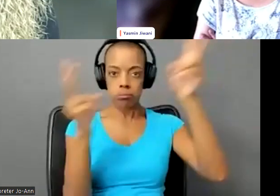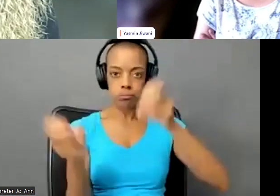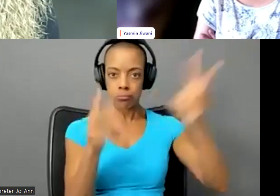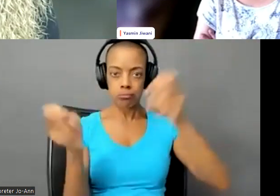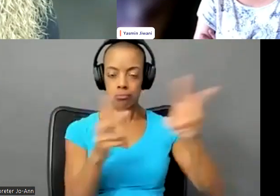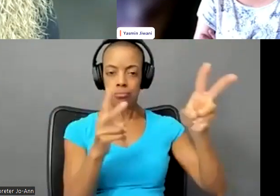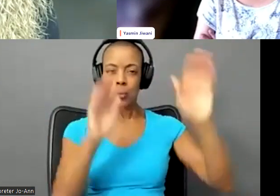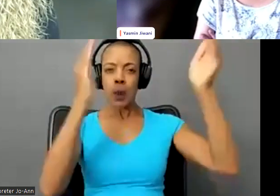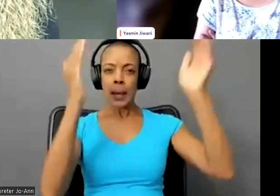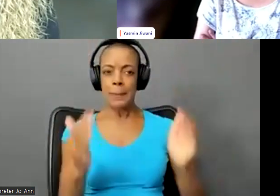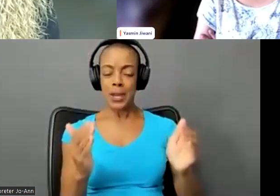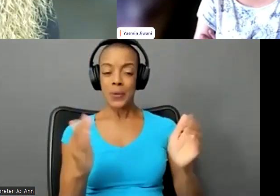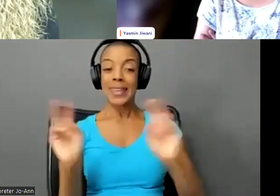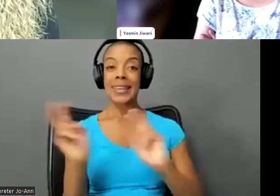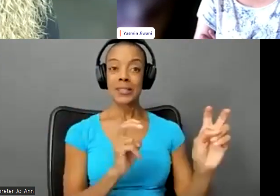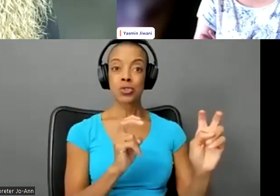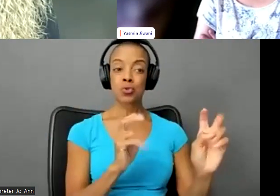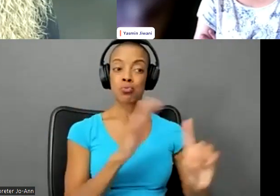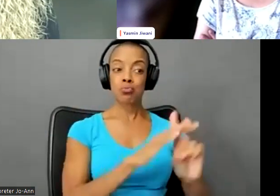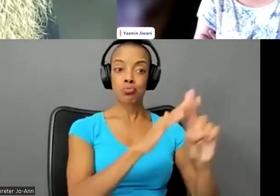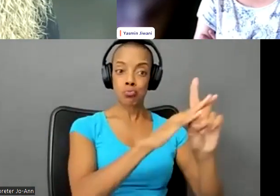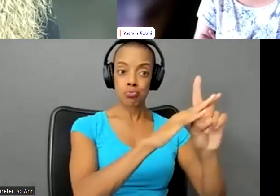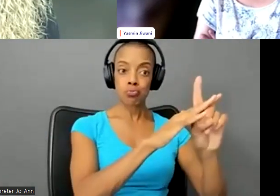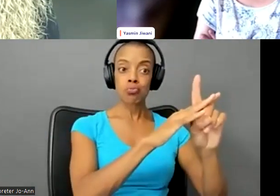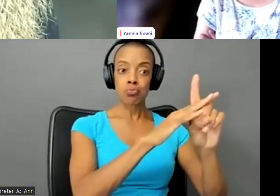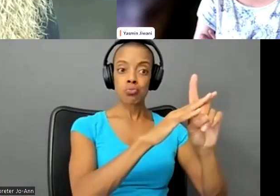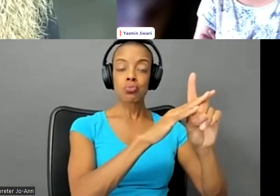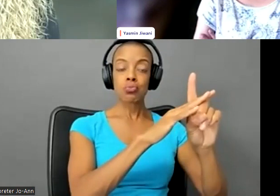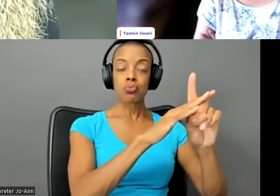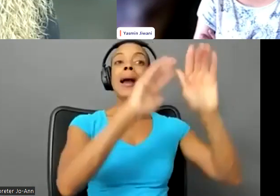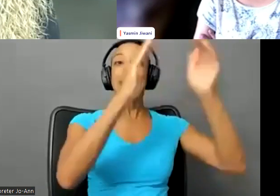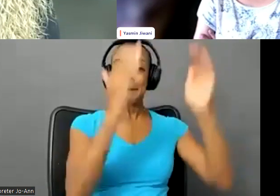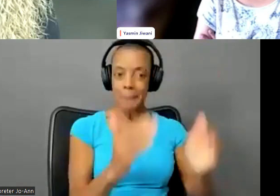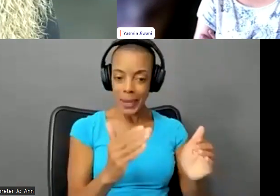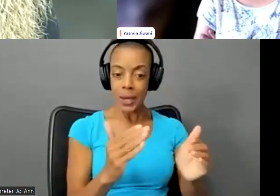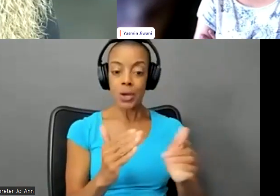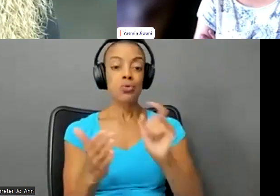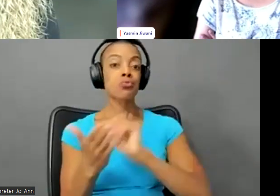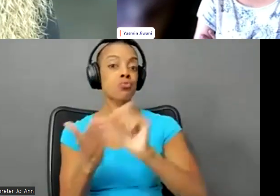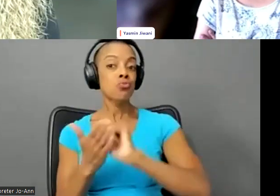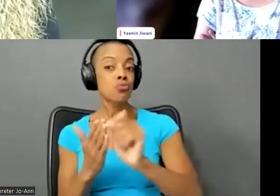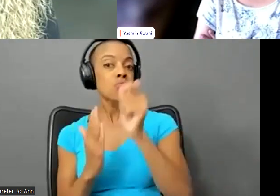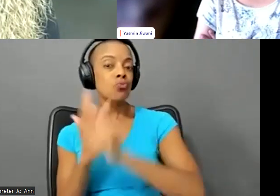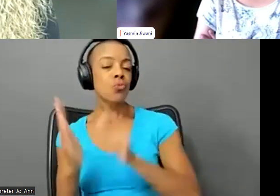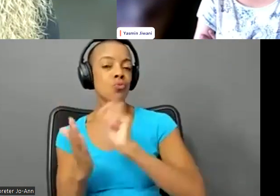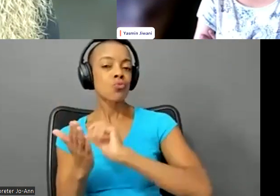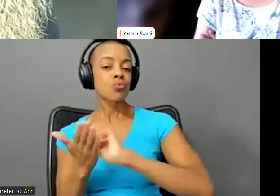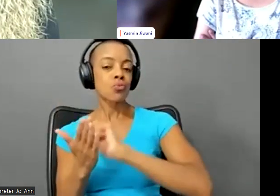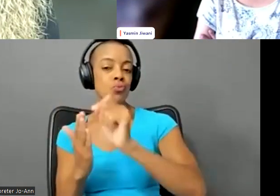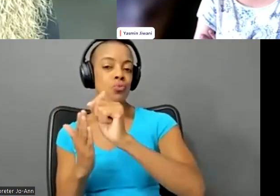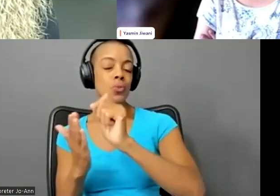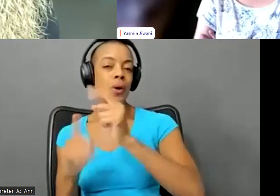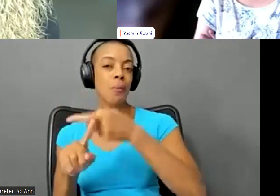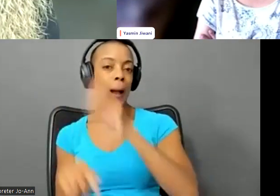up against issues that came up in word clouds written only by men. And when we deducted the common words, and if